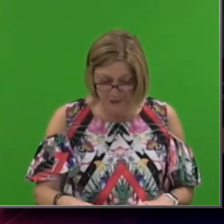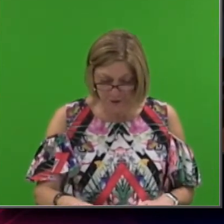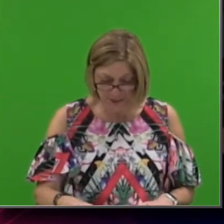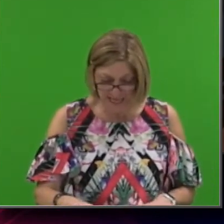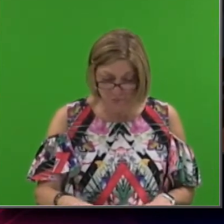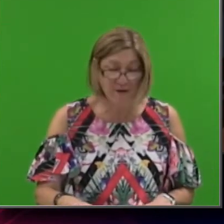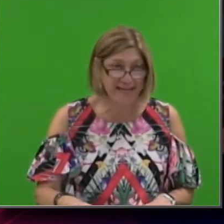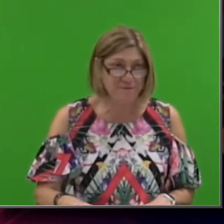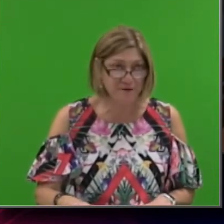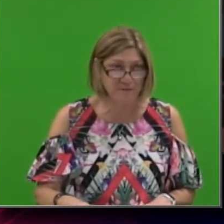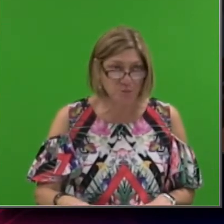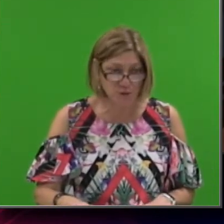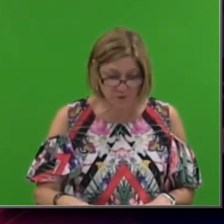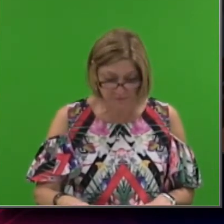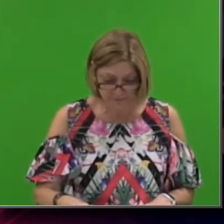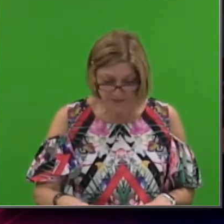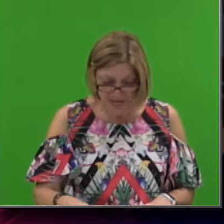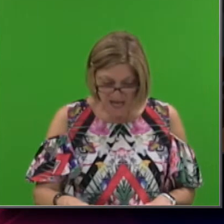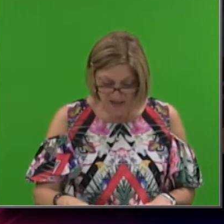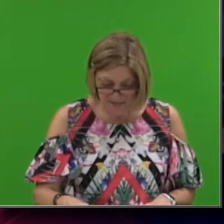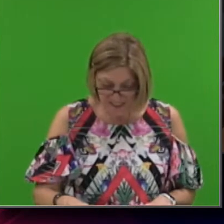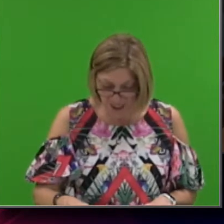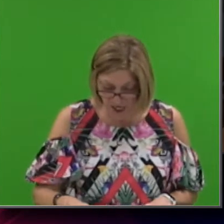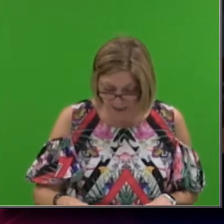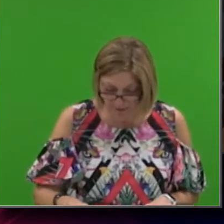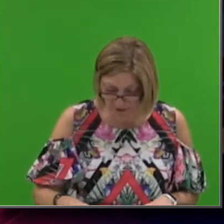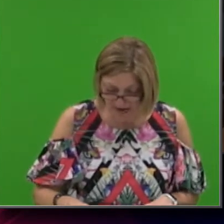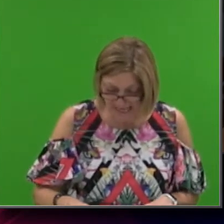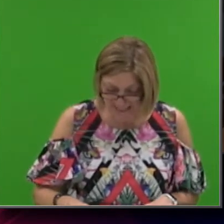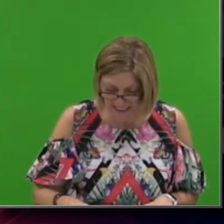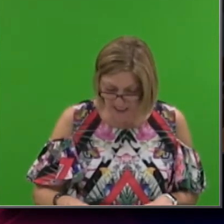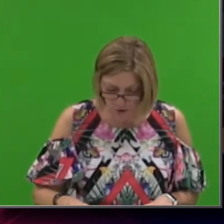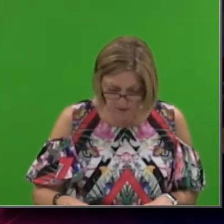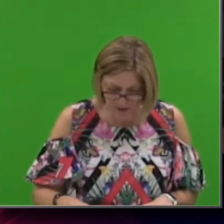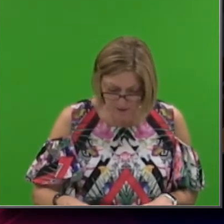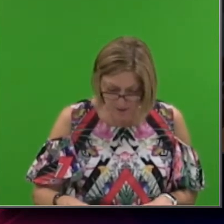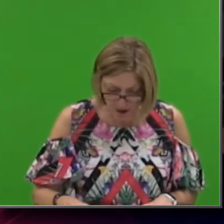Arachne turned and ran from the room. Athena